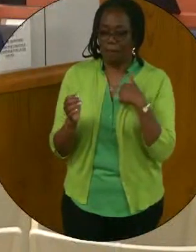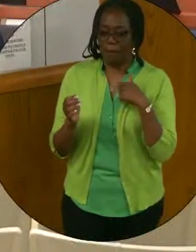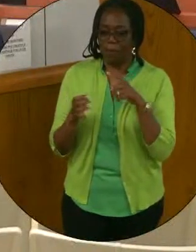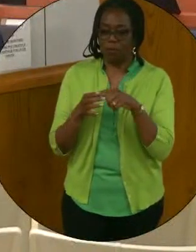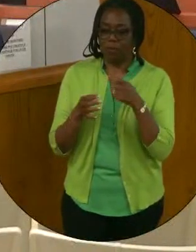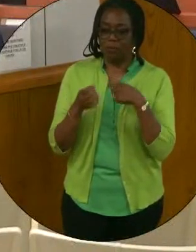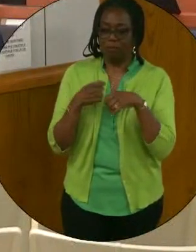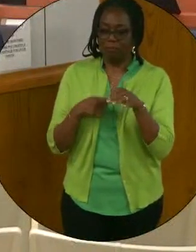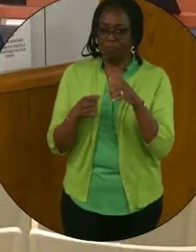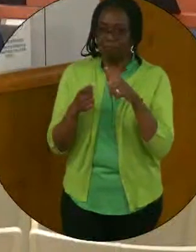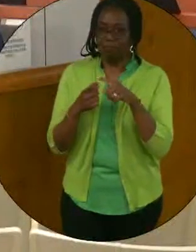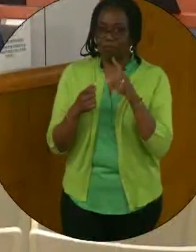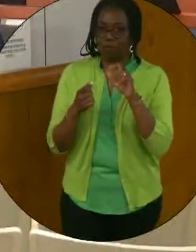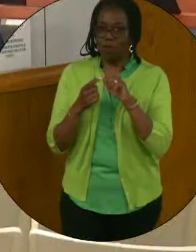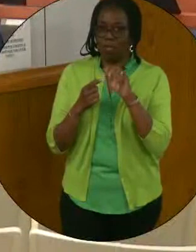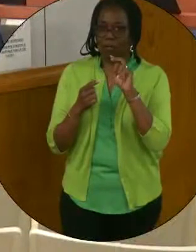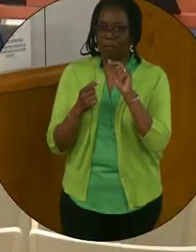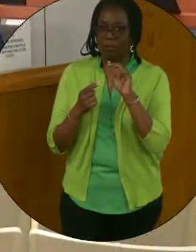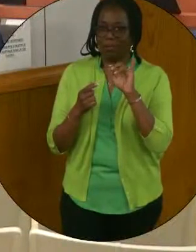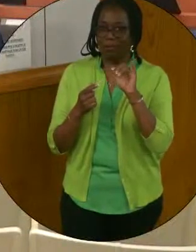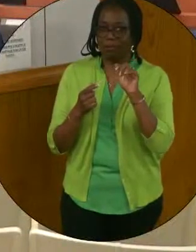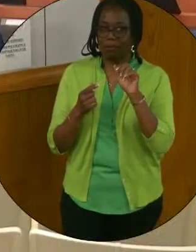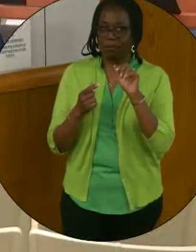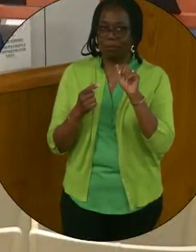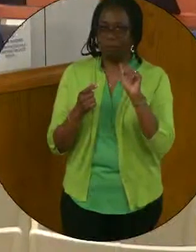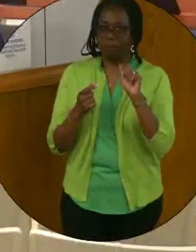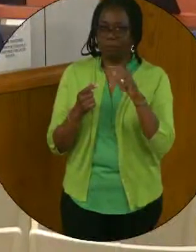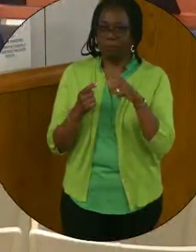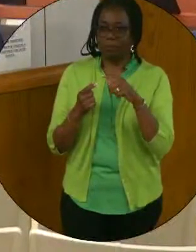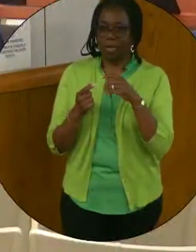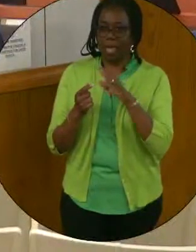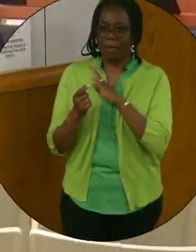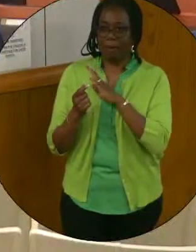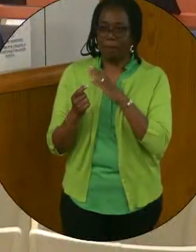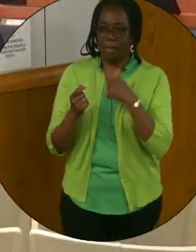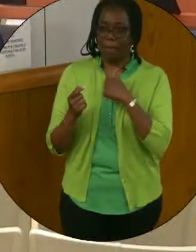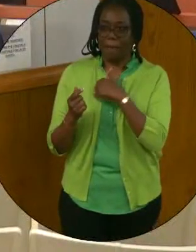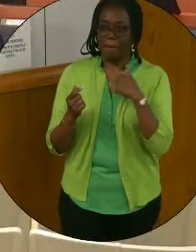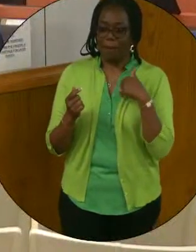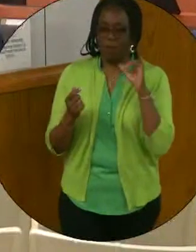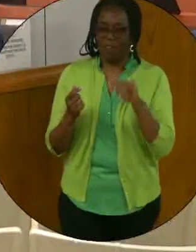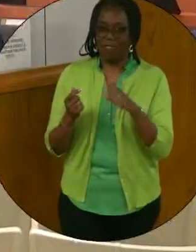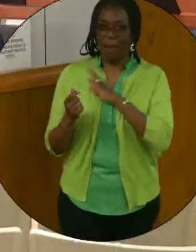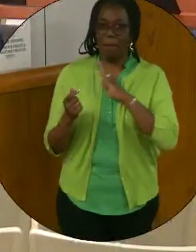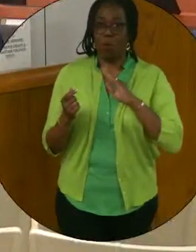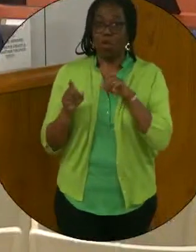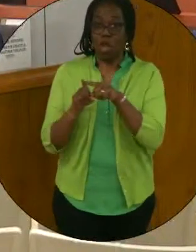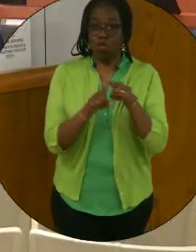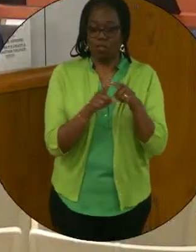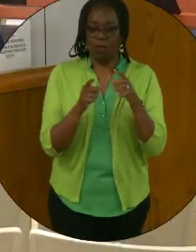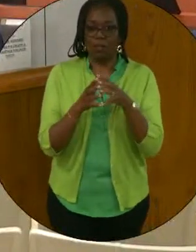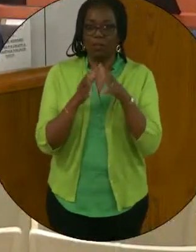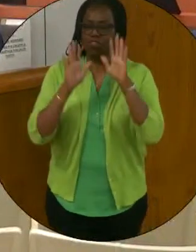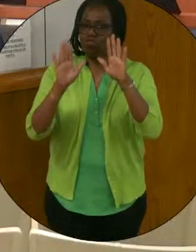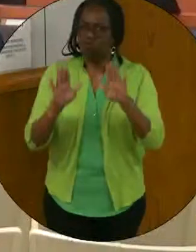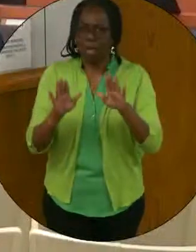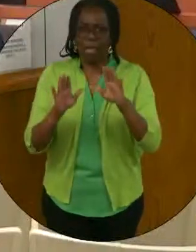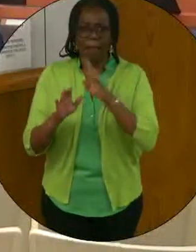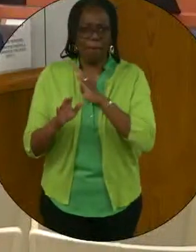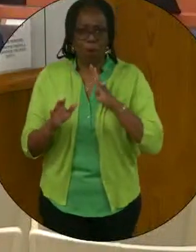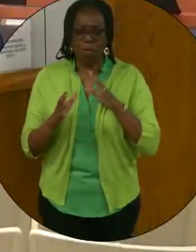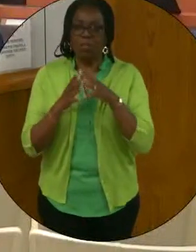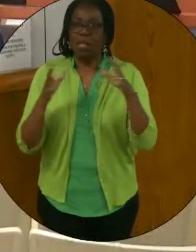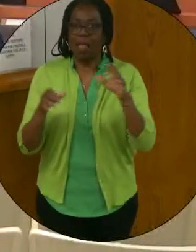Activities Association Board of Control, of which I am a member also. It's a great board, a lot of work. It's really important who